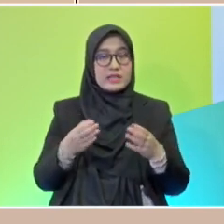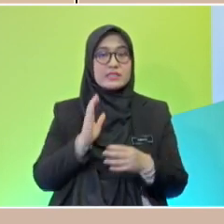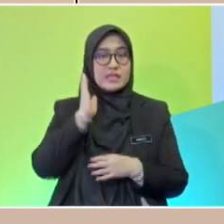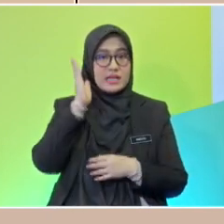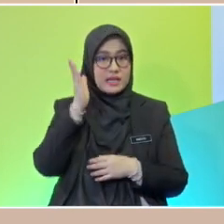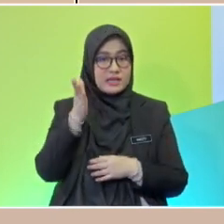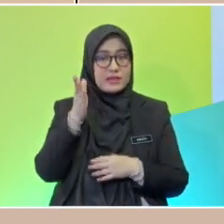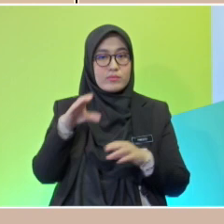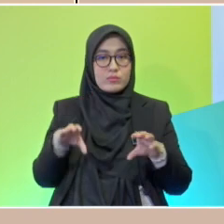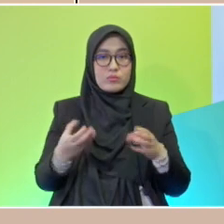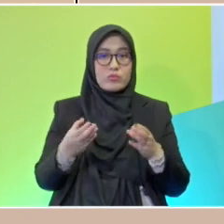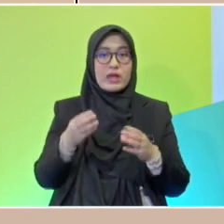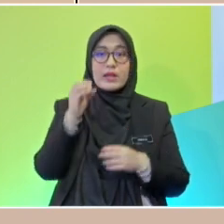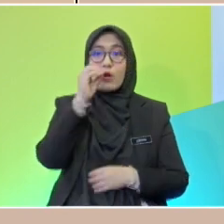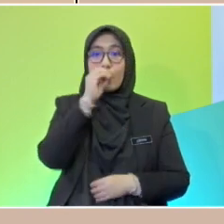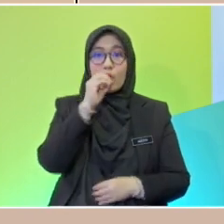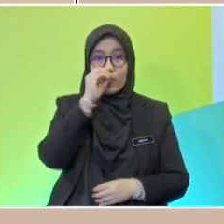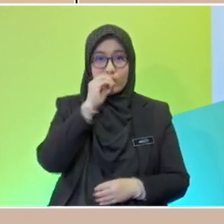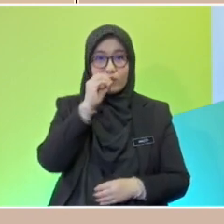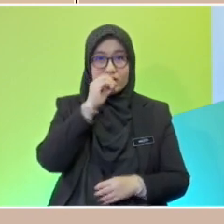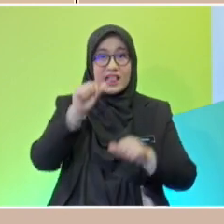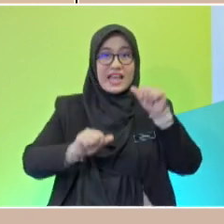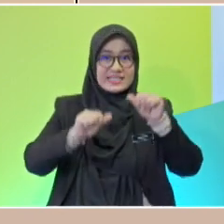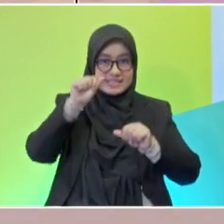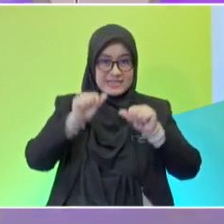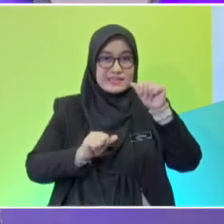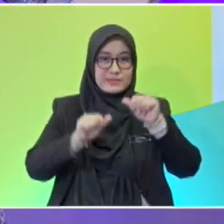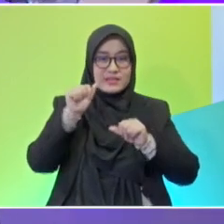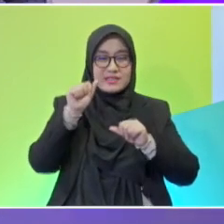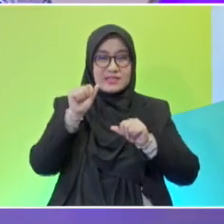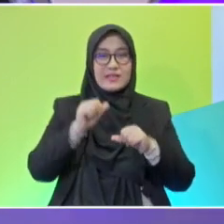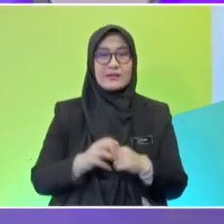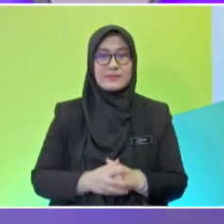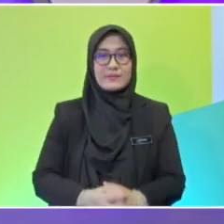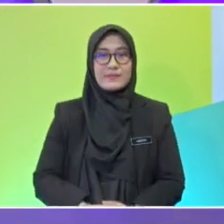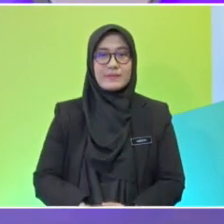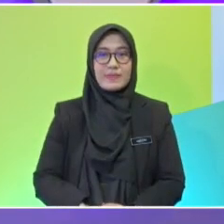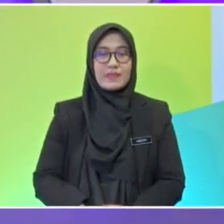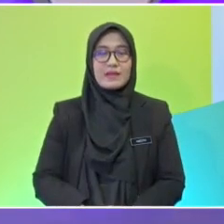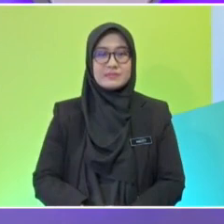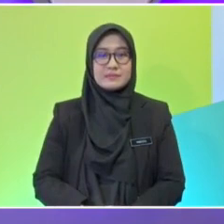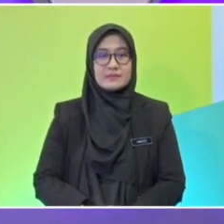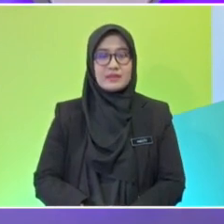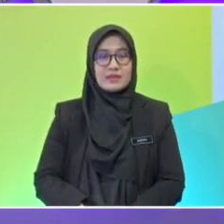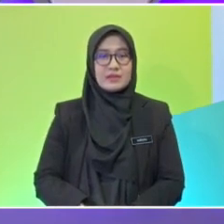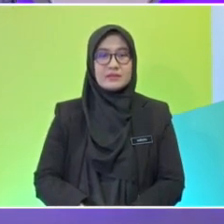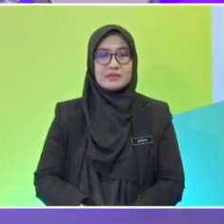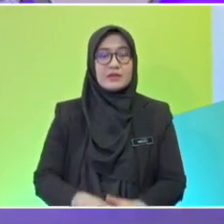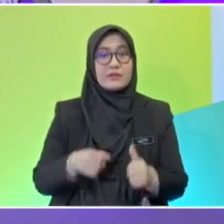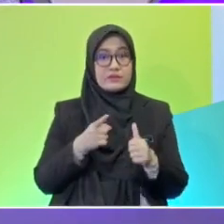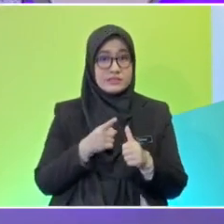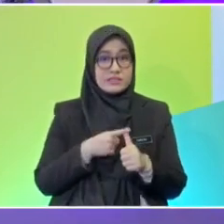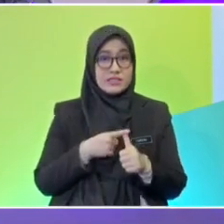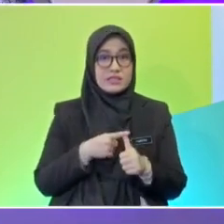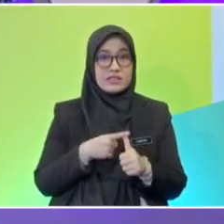oral assessment. Remember, oral assessments are anyhow I could gather oral responses from pupils. So the first thing I could